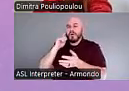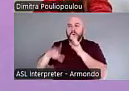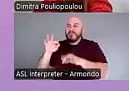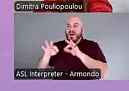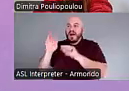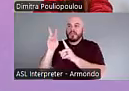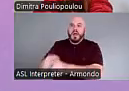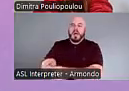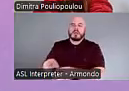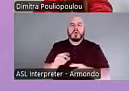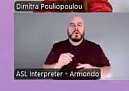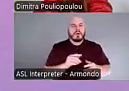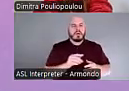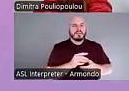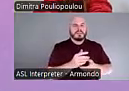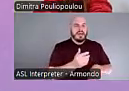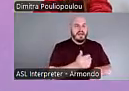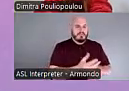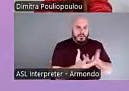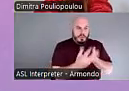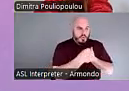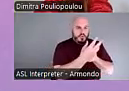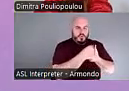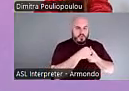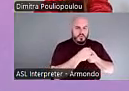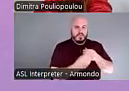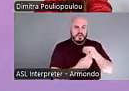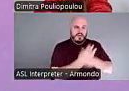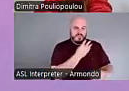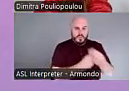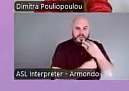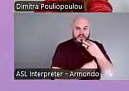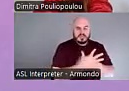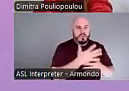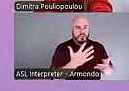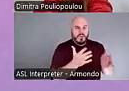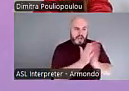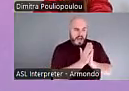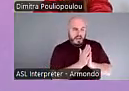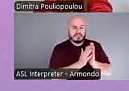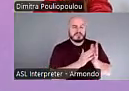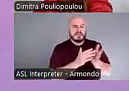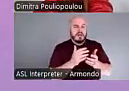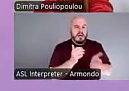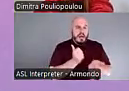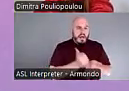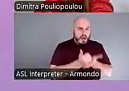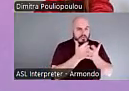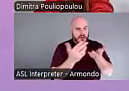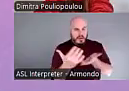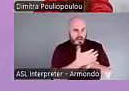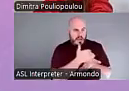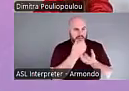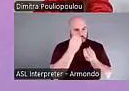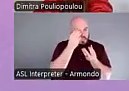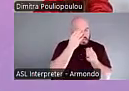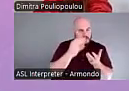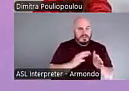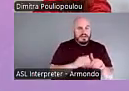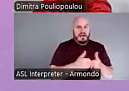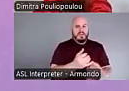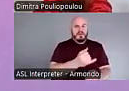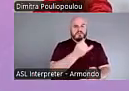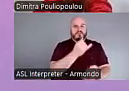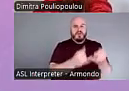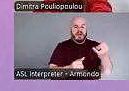they help shape what questions we ask, how we collect data, and how the final intervention looks and